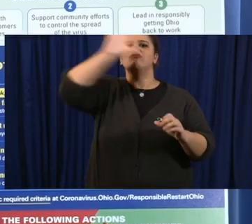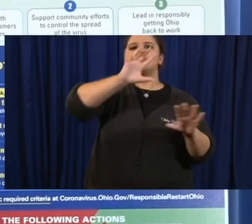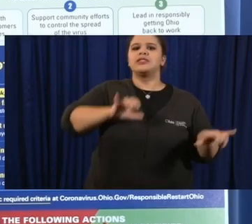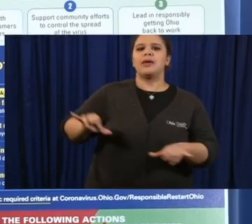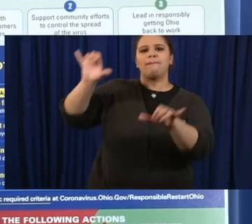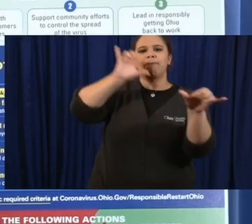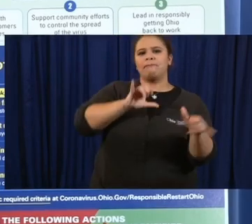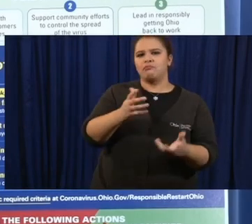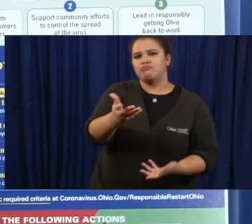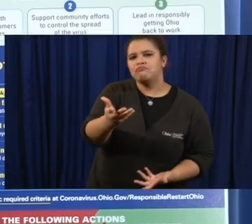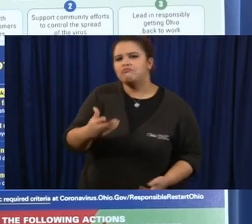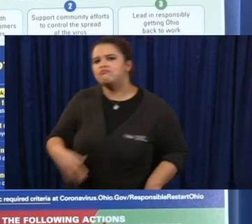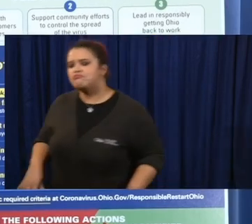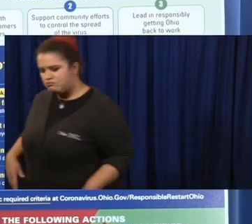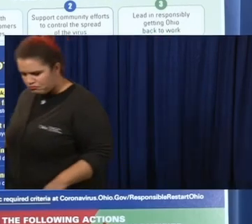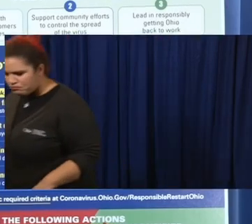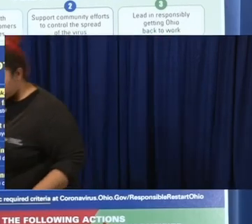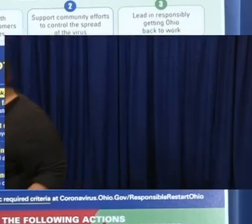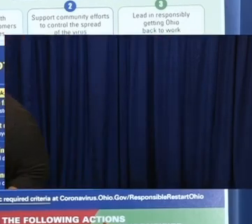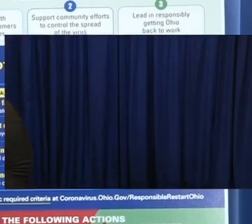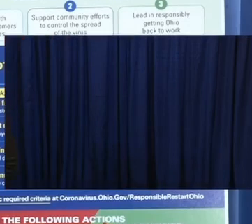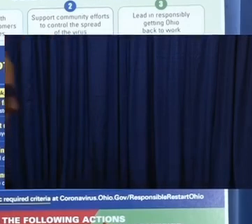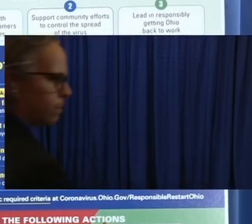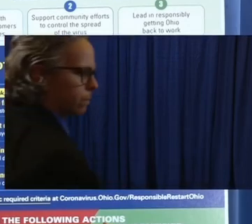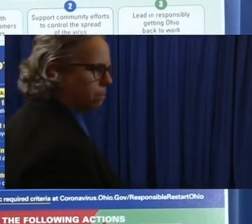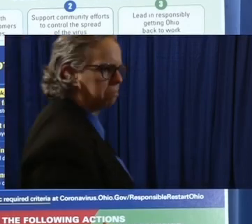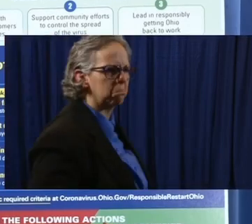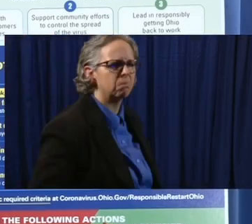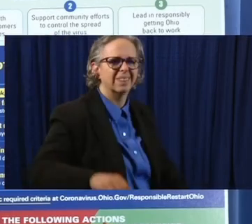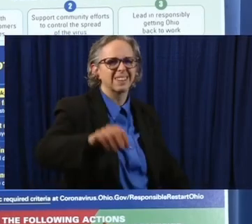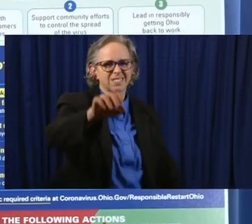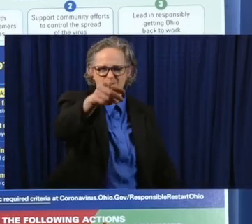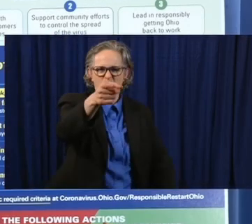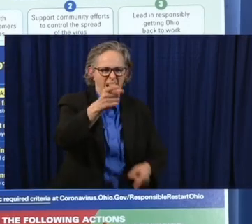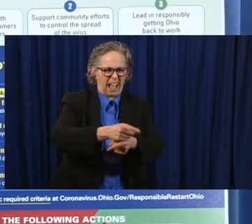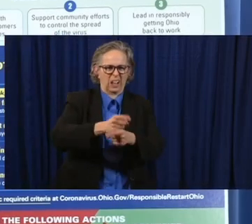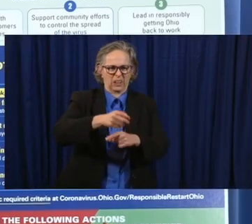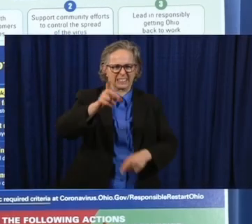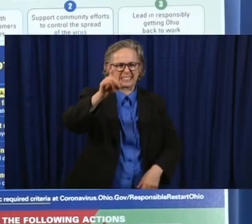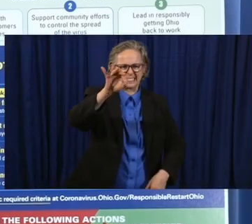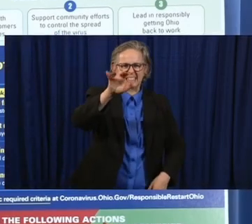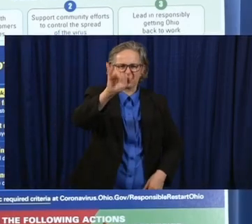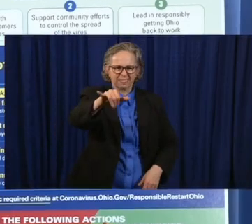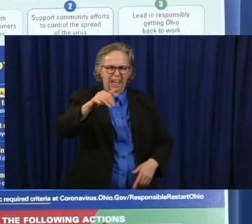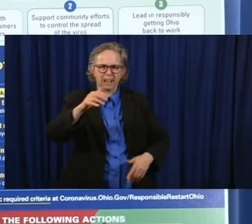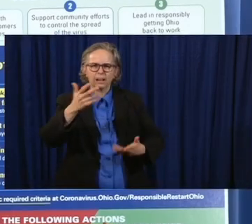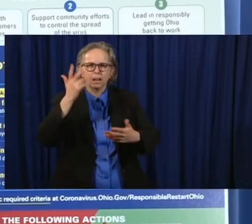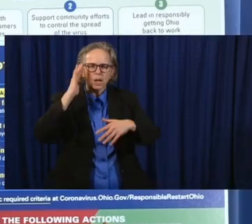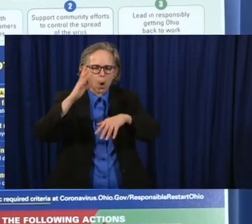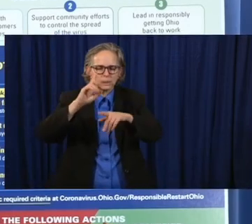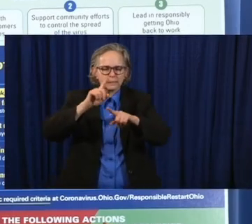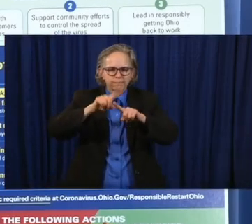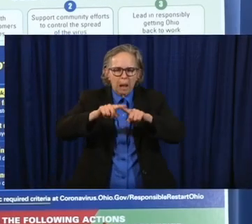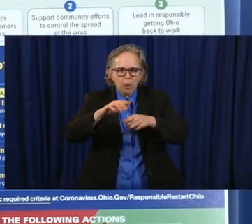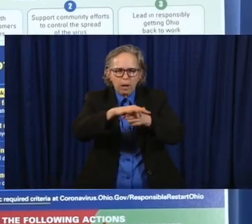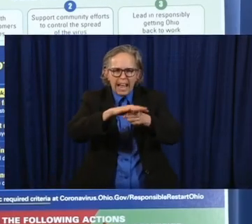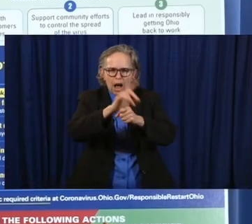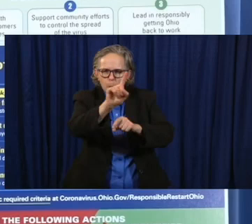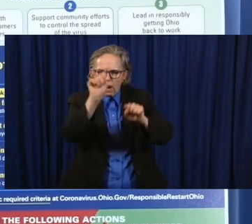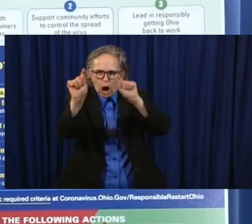this morning as a possible way to deal with this. But we are all in this